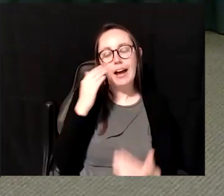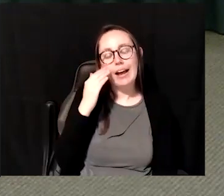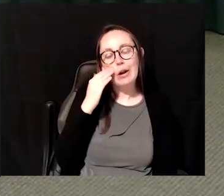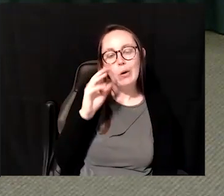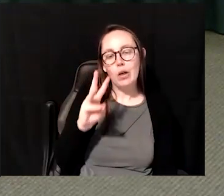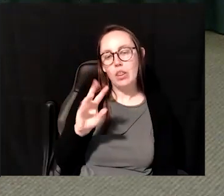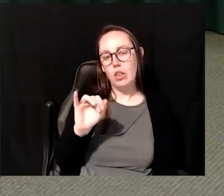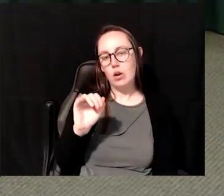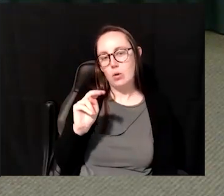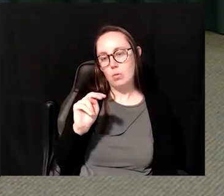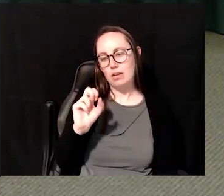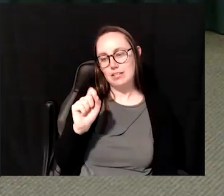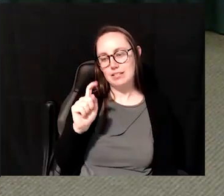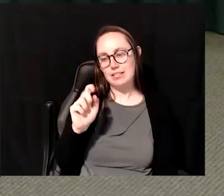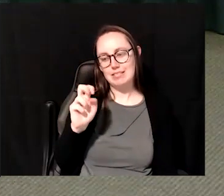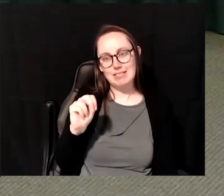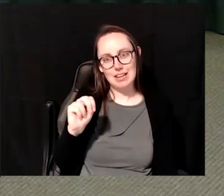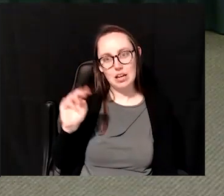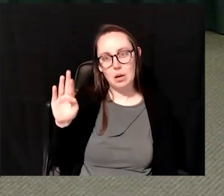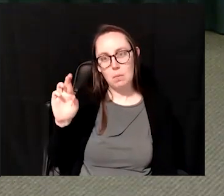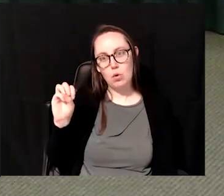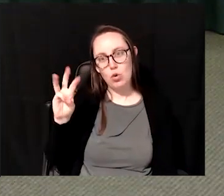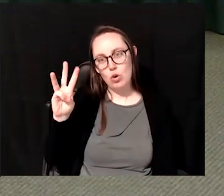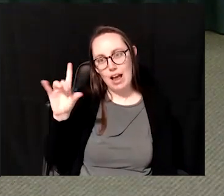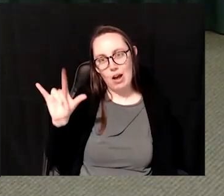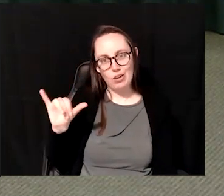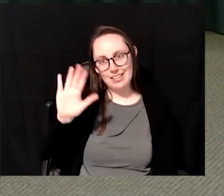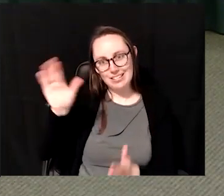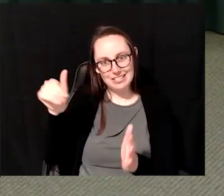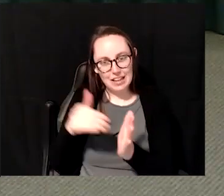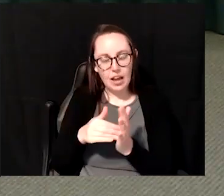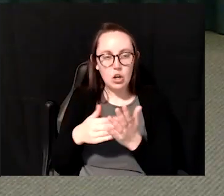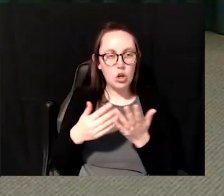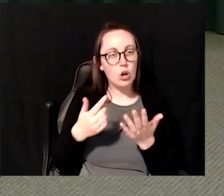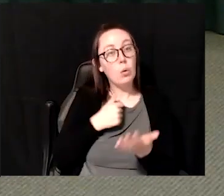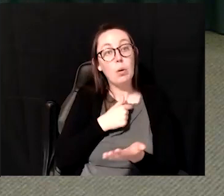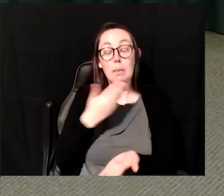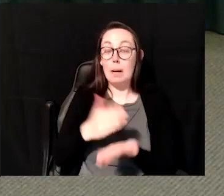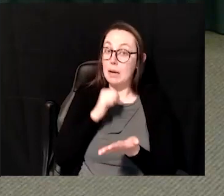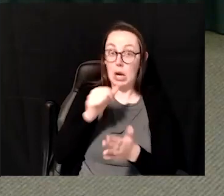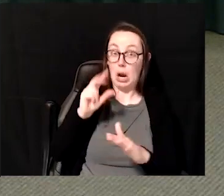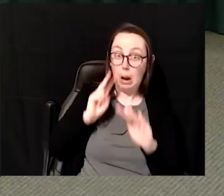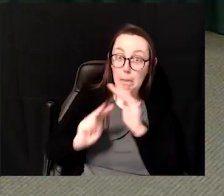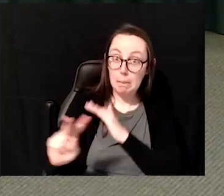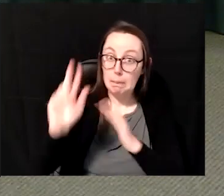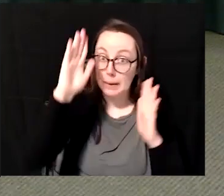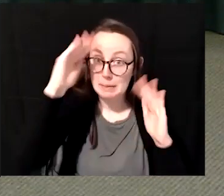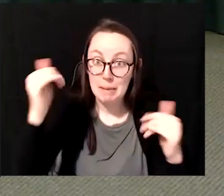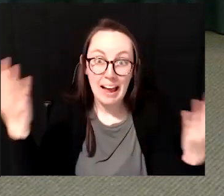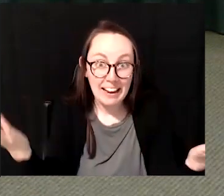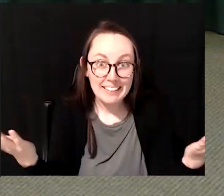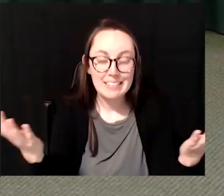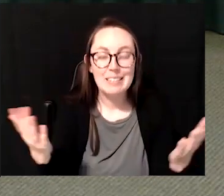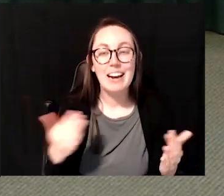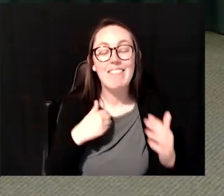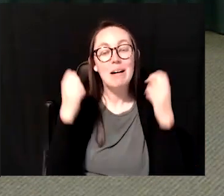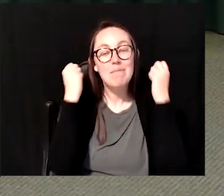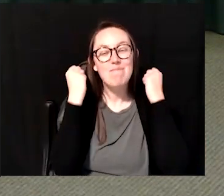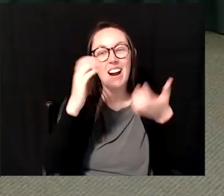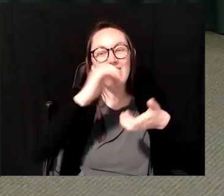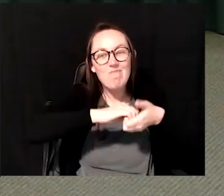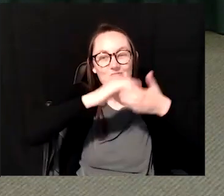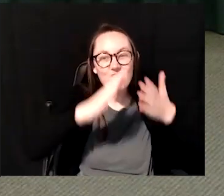unlikely suspect in the Housing Development world and we certainly have lots of Partners and people helping us and I think the the value